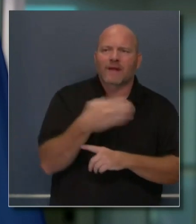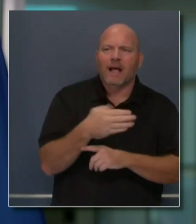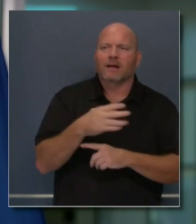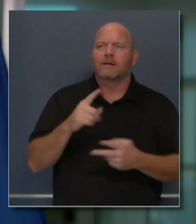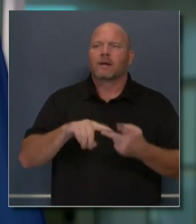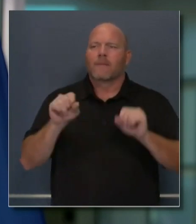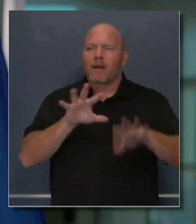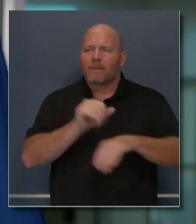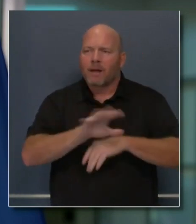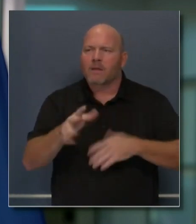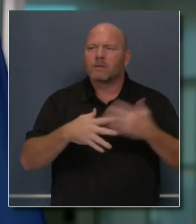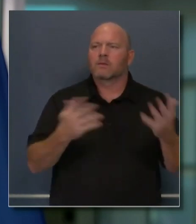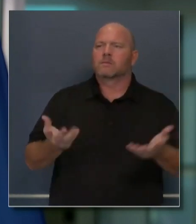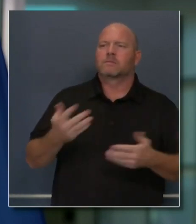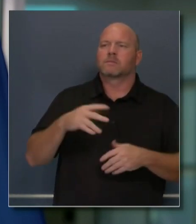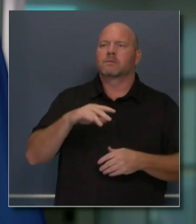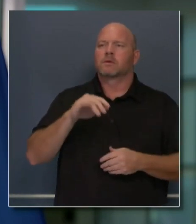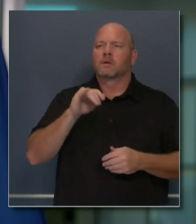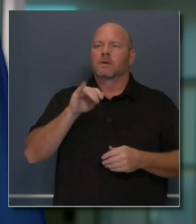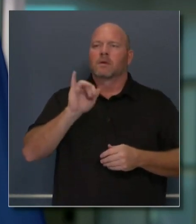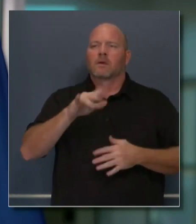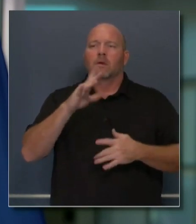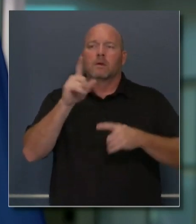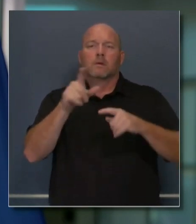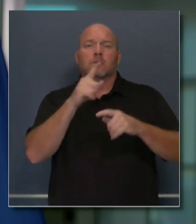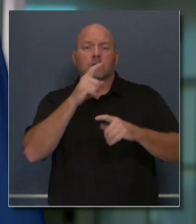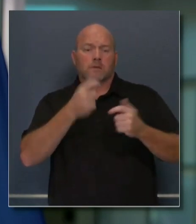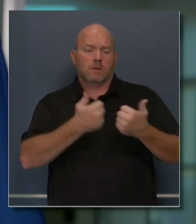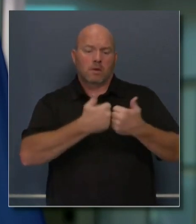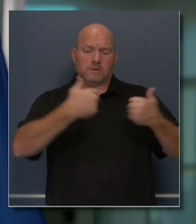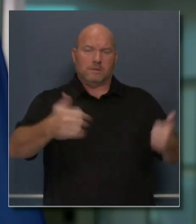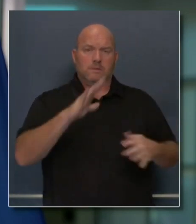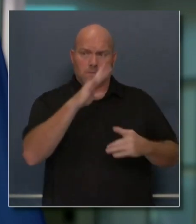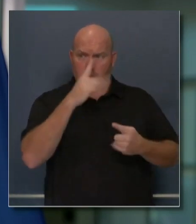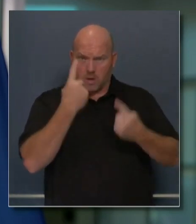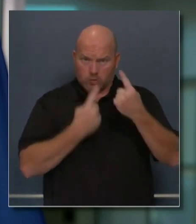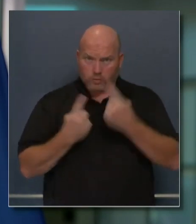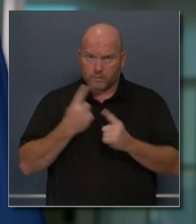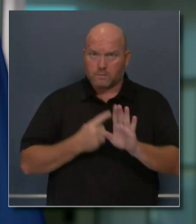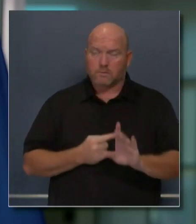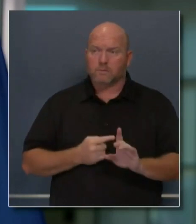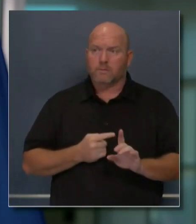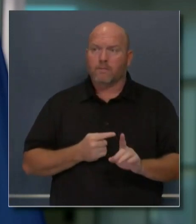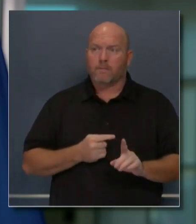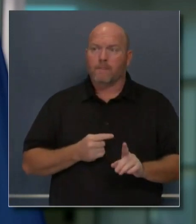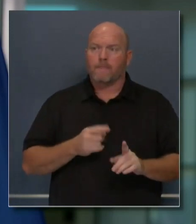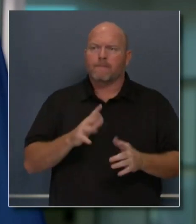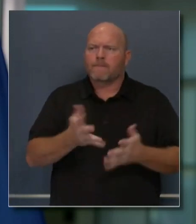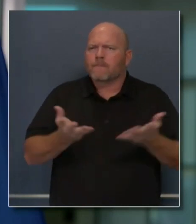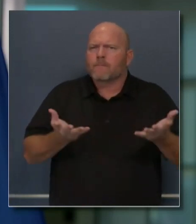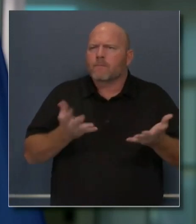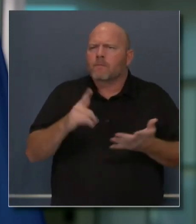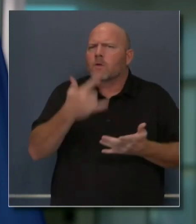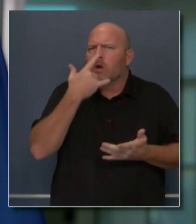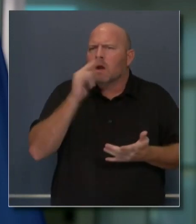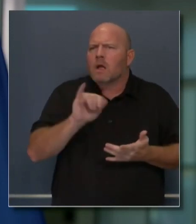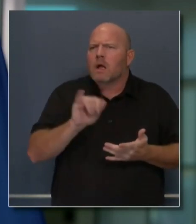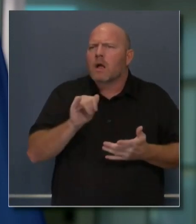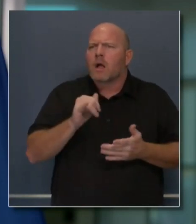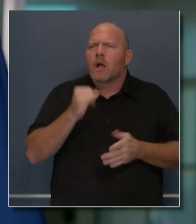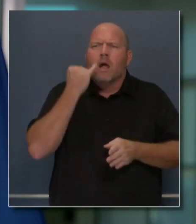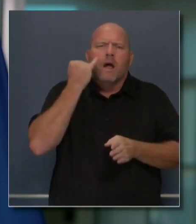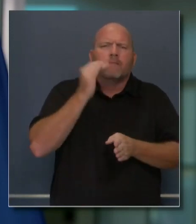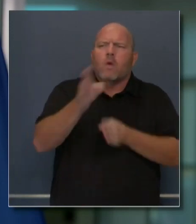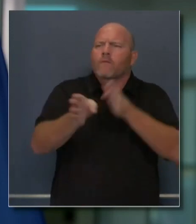And second, what will your administration be looking at during their trip to examine the reopening of Disney World and other Florida theme parks? Their